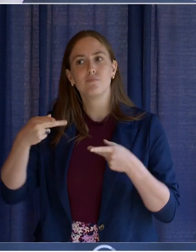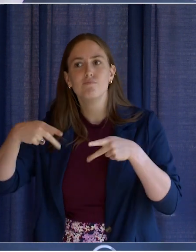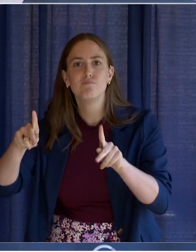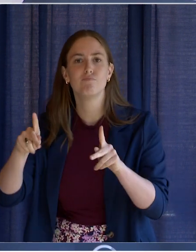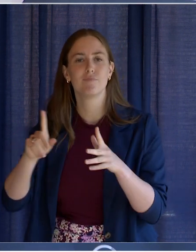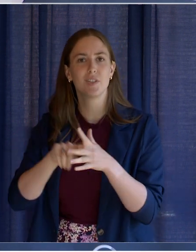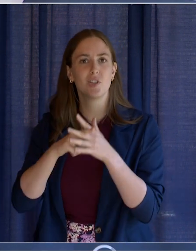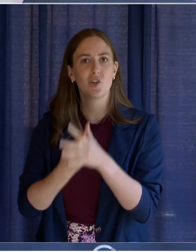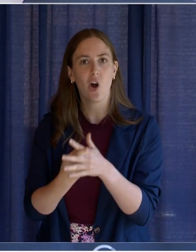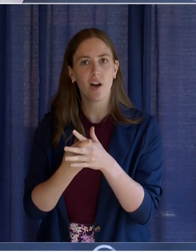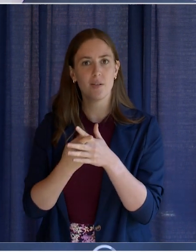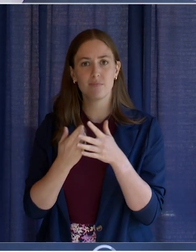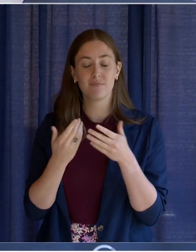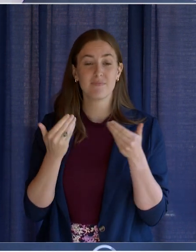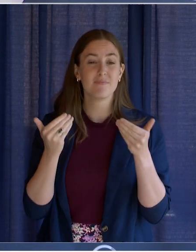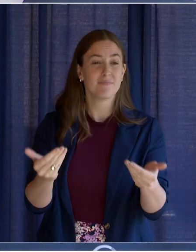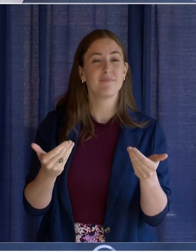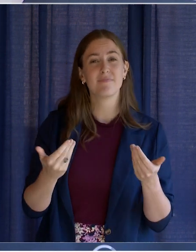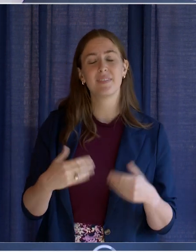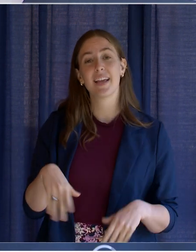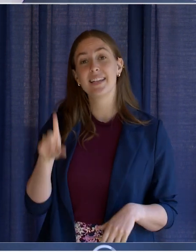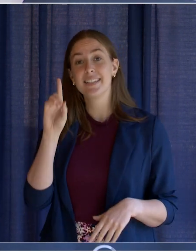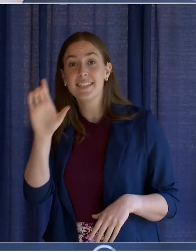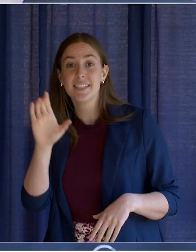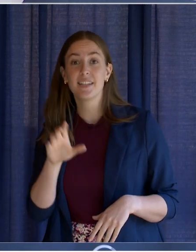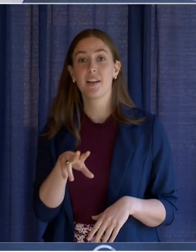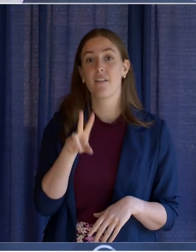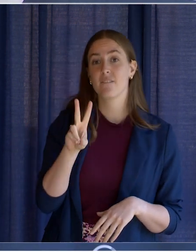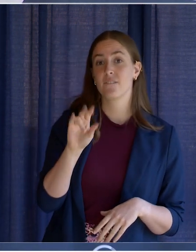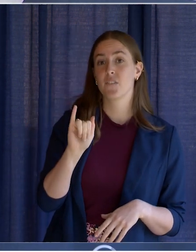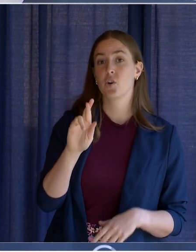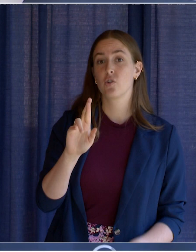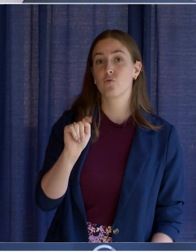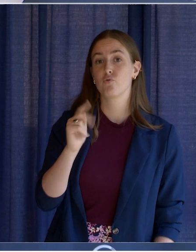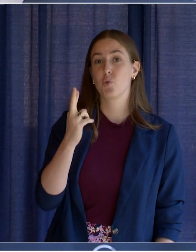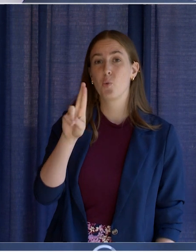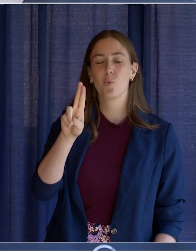happen, DC and Virtru are unstoppable. All right.